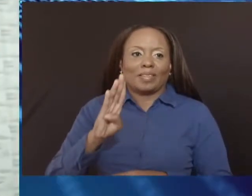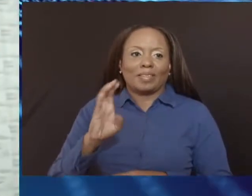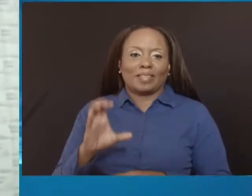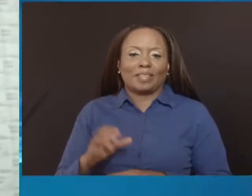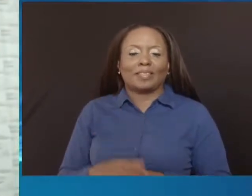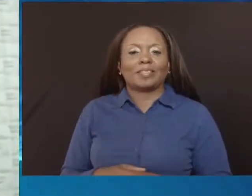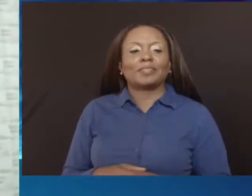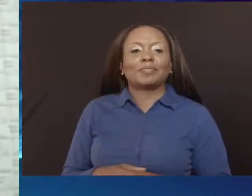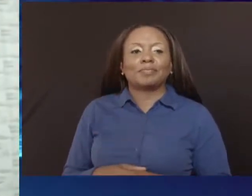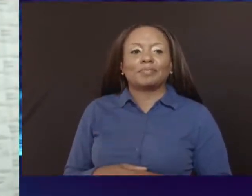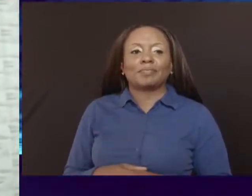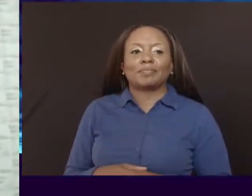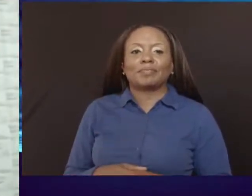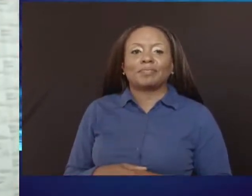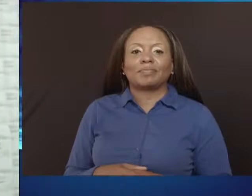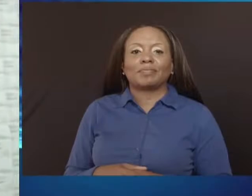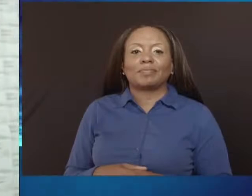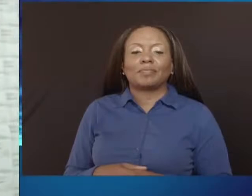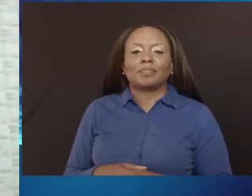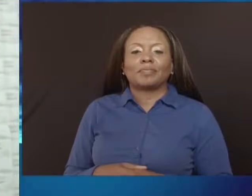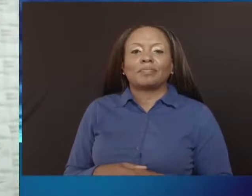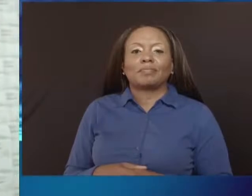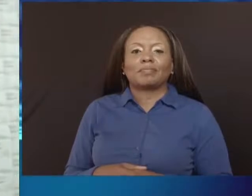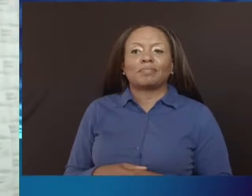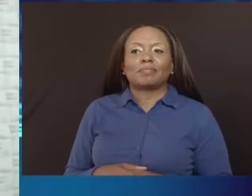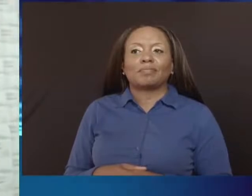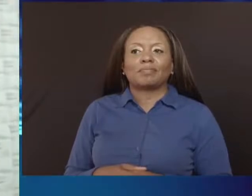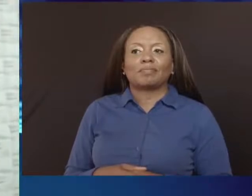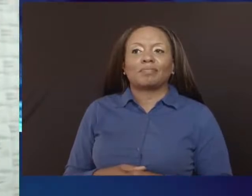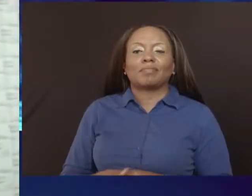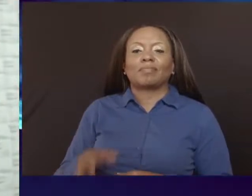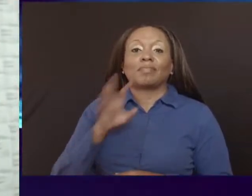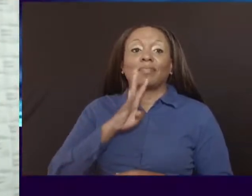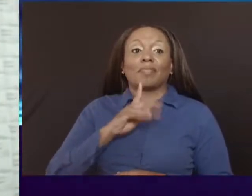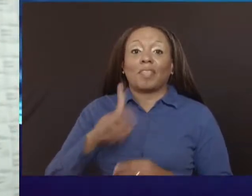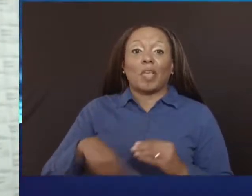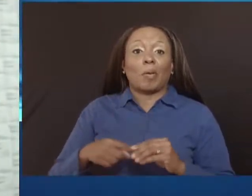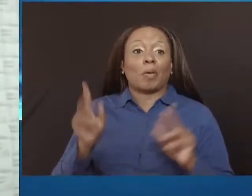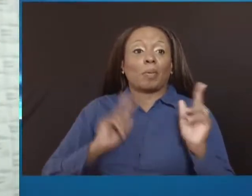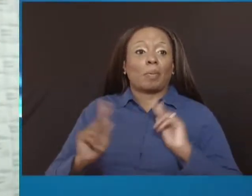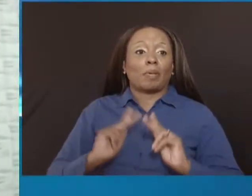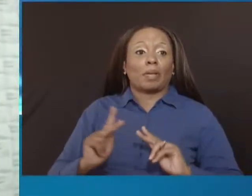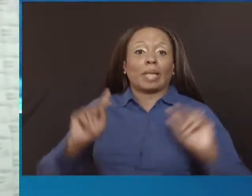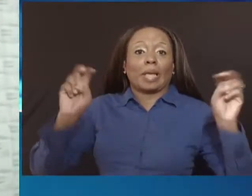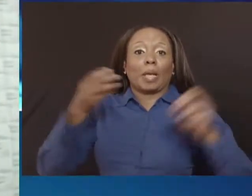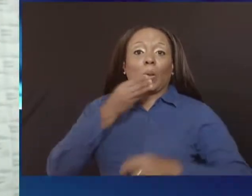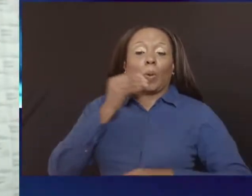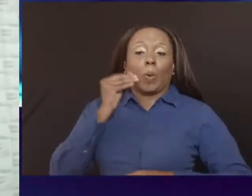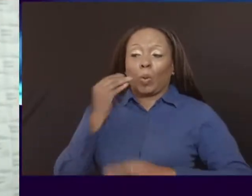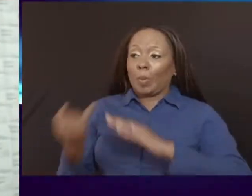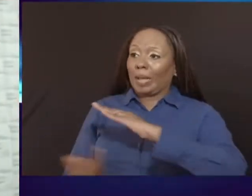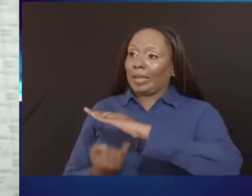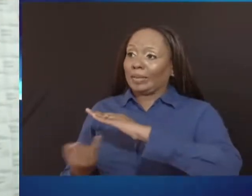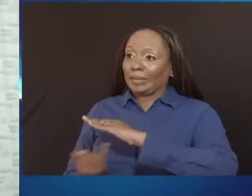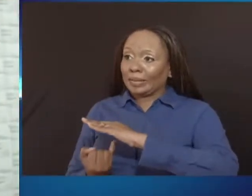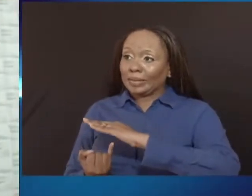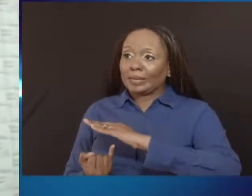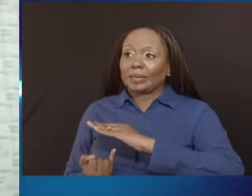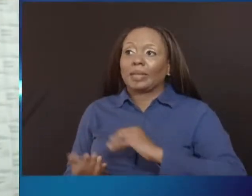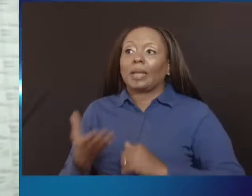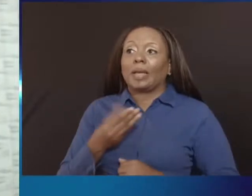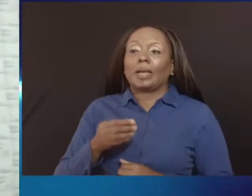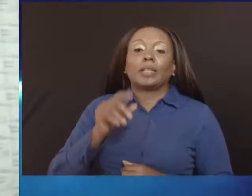numbers that well, Dr. Grandison was talking about the numbers in home isolation and the issue